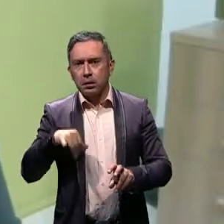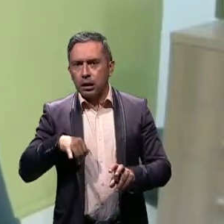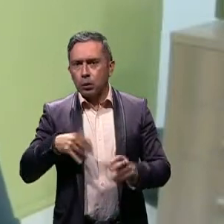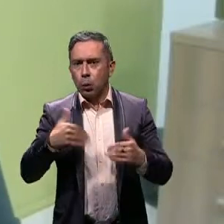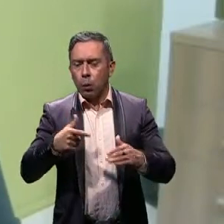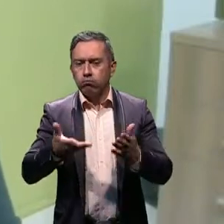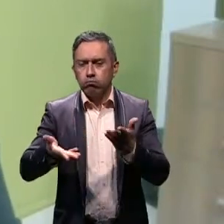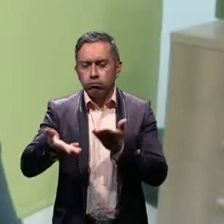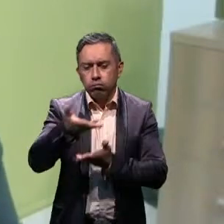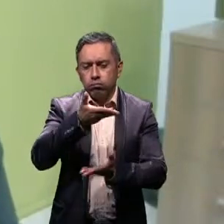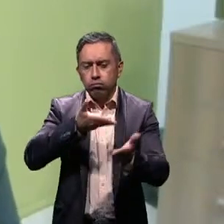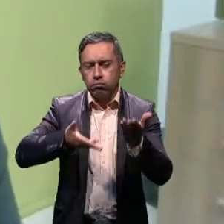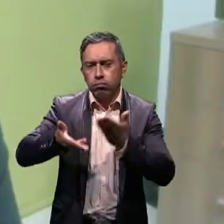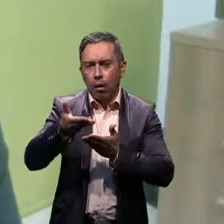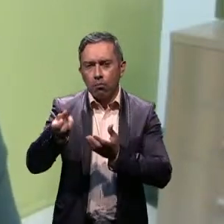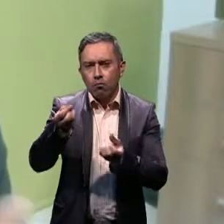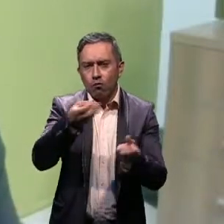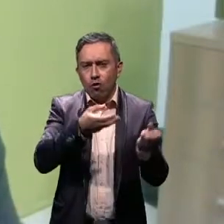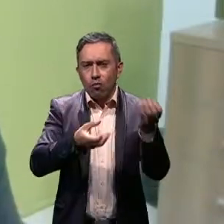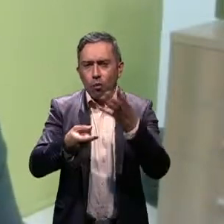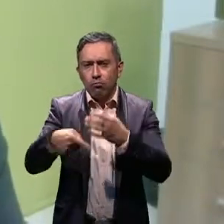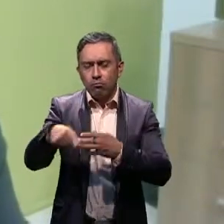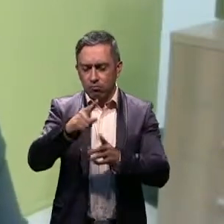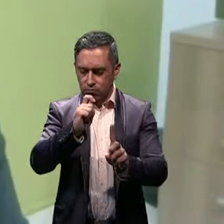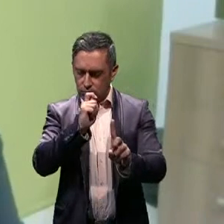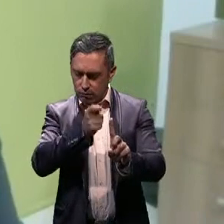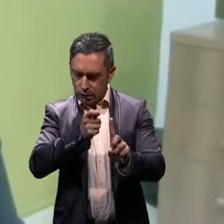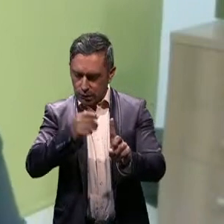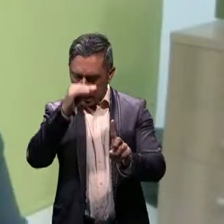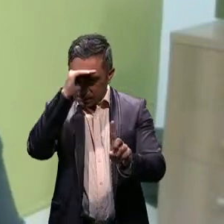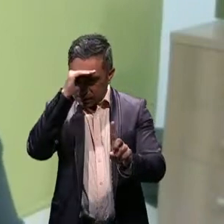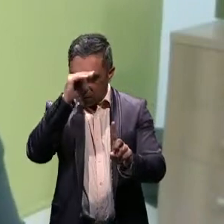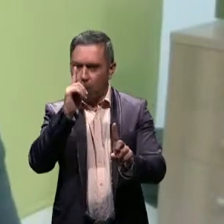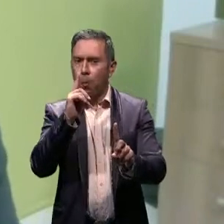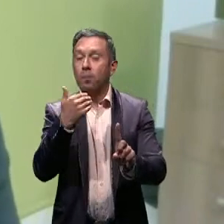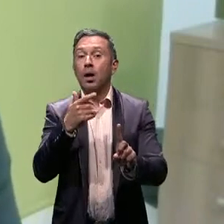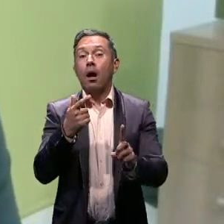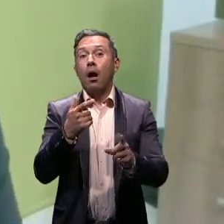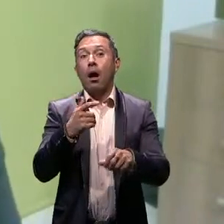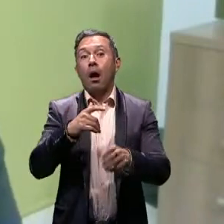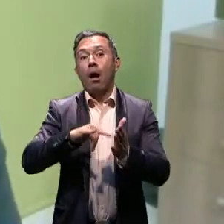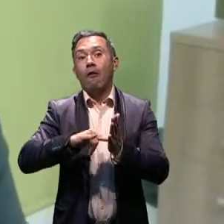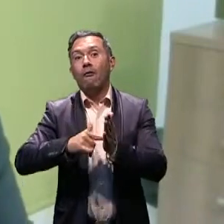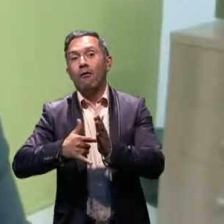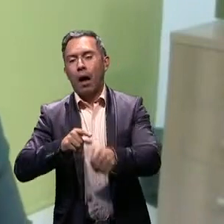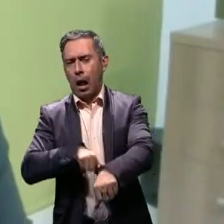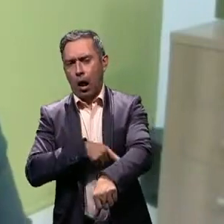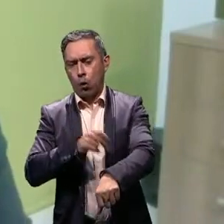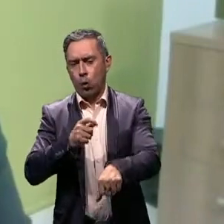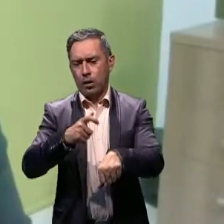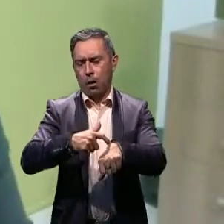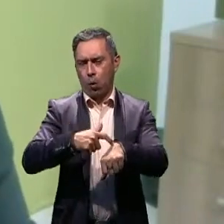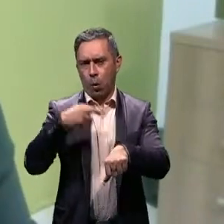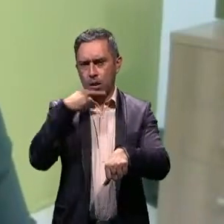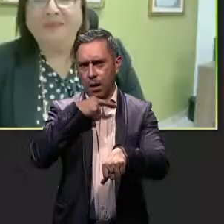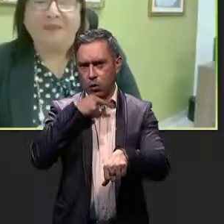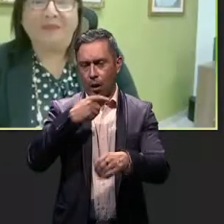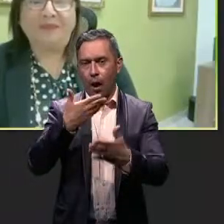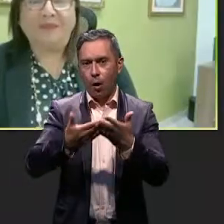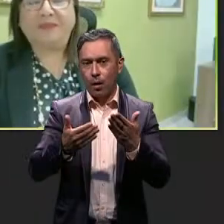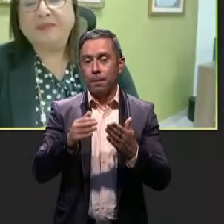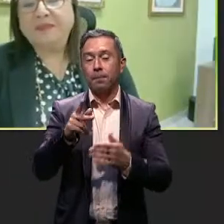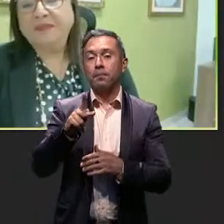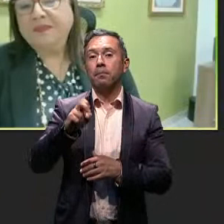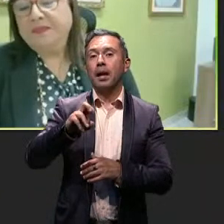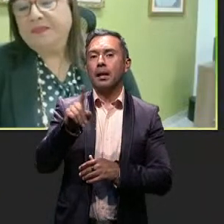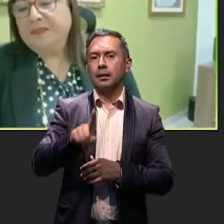treated and submitted in this summit. So without further ado, and because of the time constraints that we